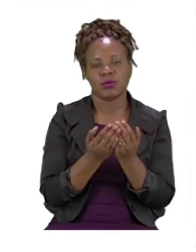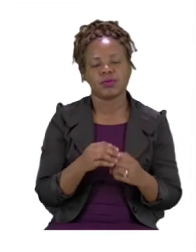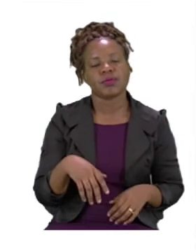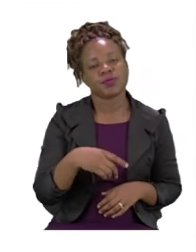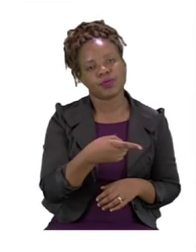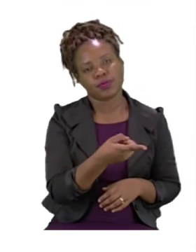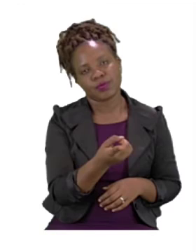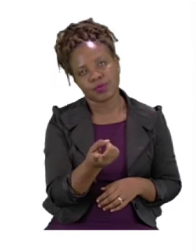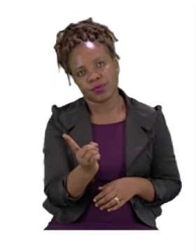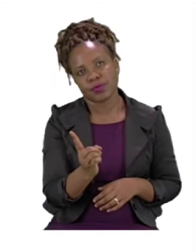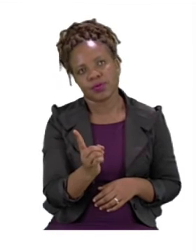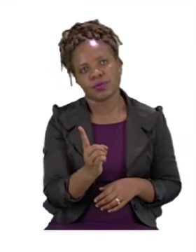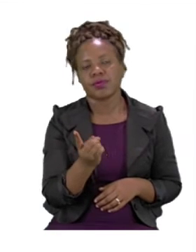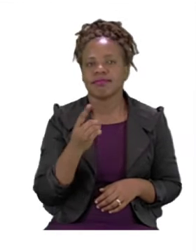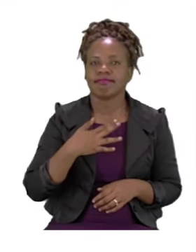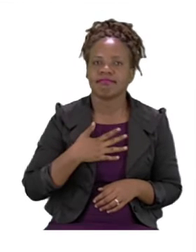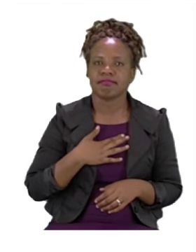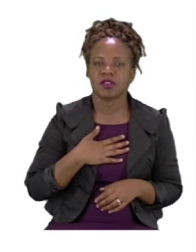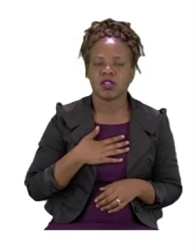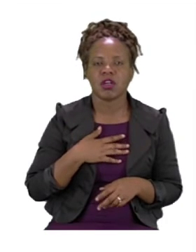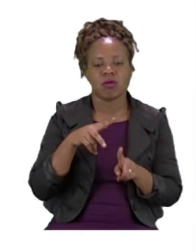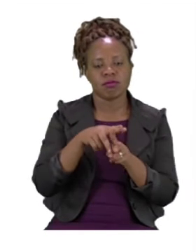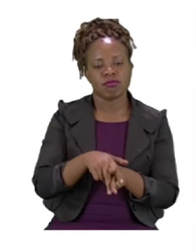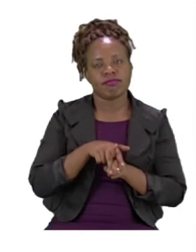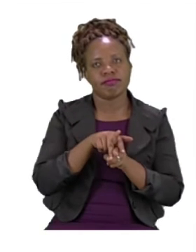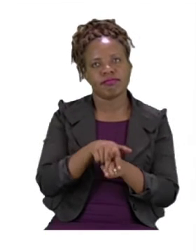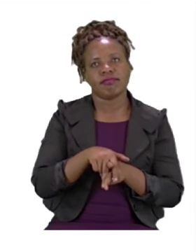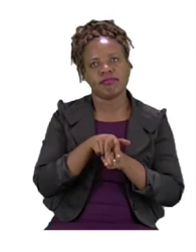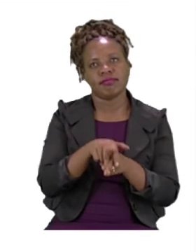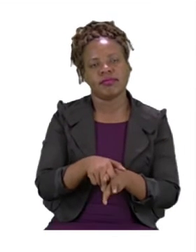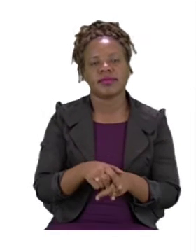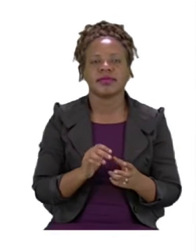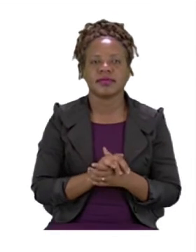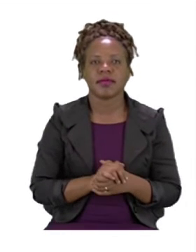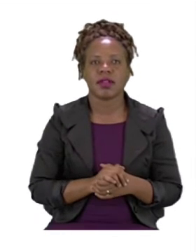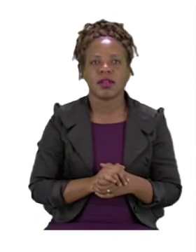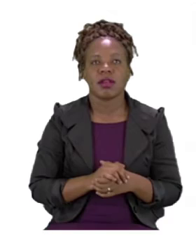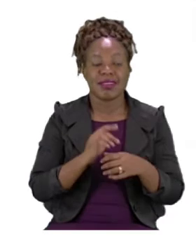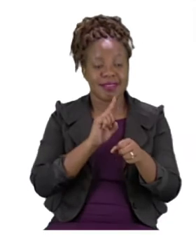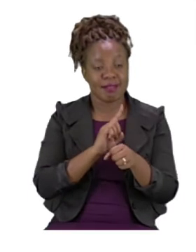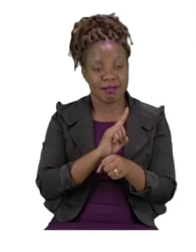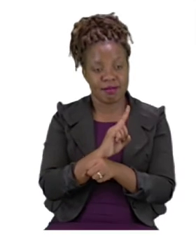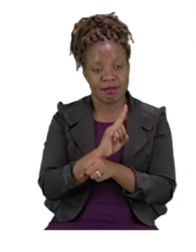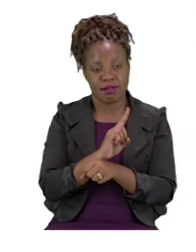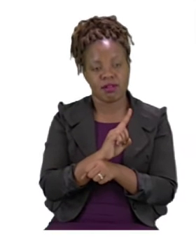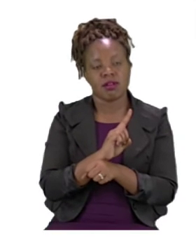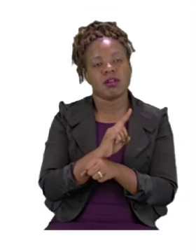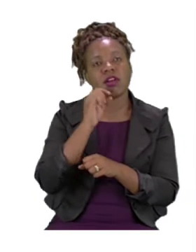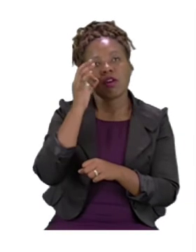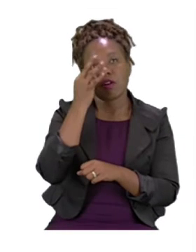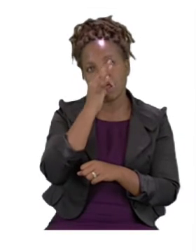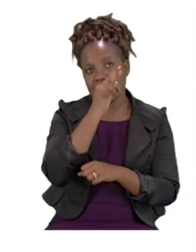They like horse riding. So the first flower where you see the words